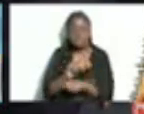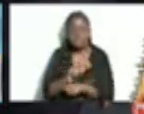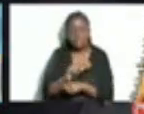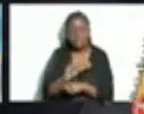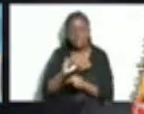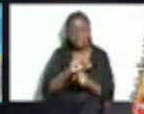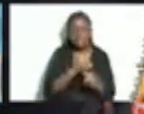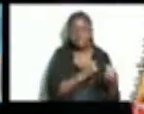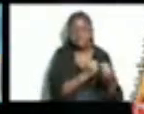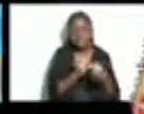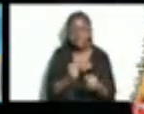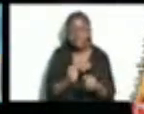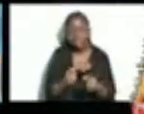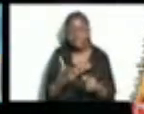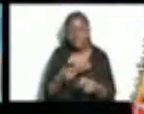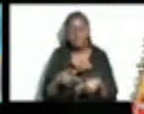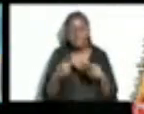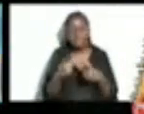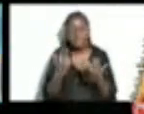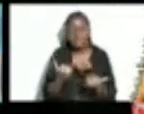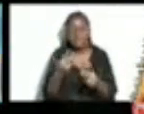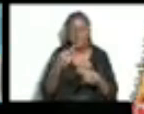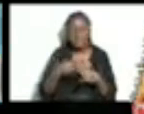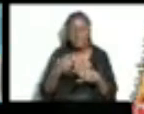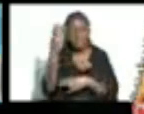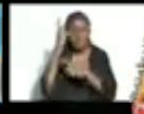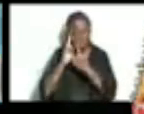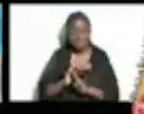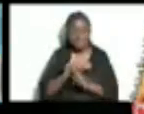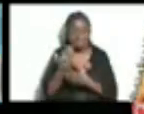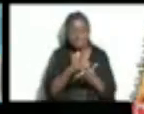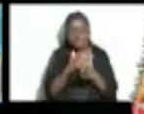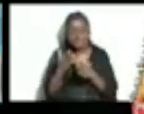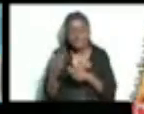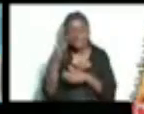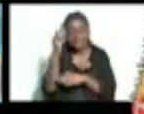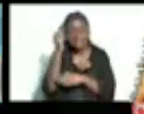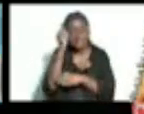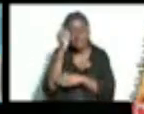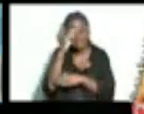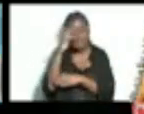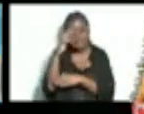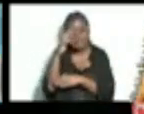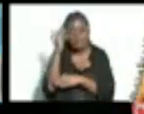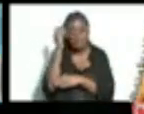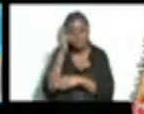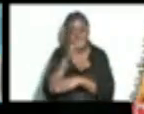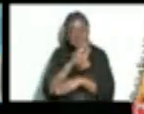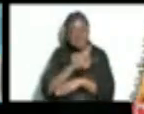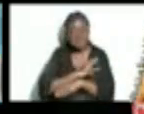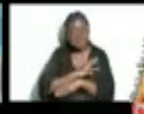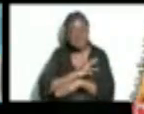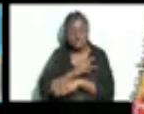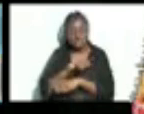which will now be named in honor of the late minister, making it the Obadiah Hercules Bilchcombe Shirley Street